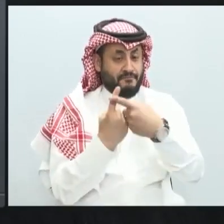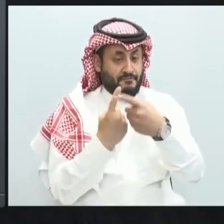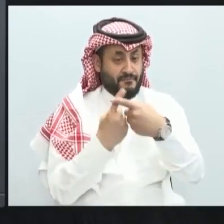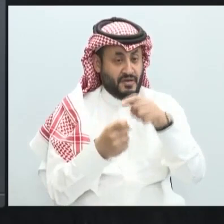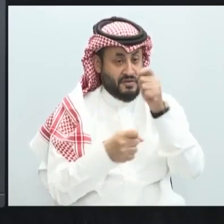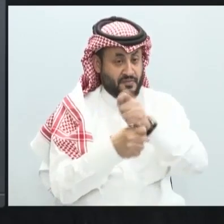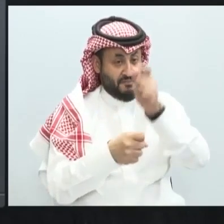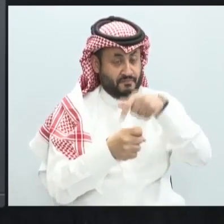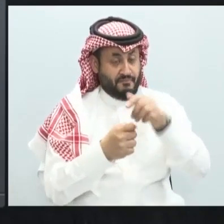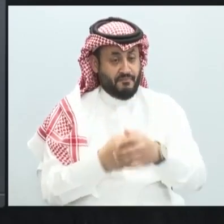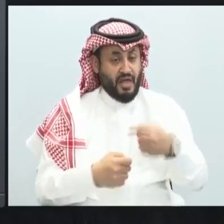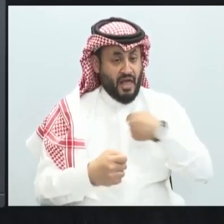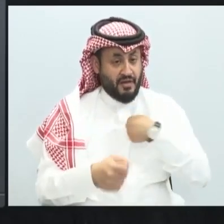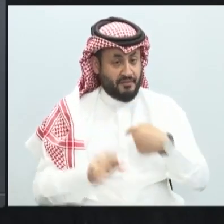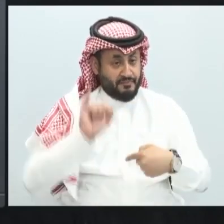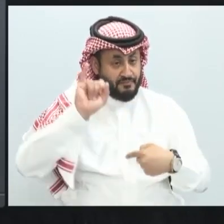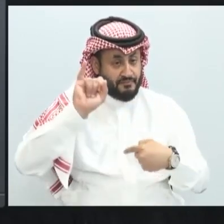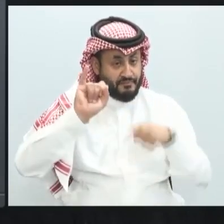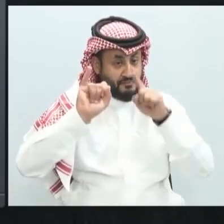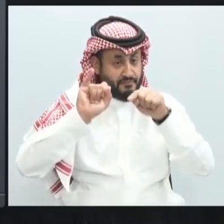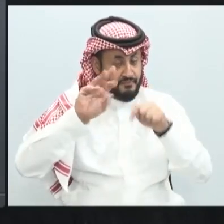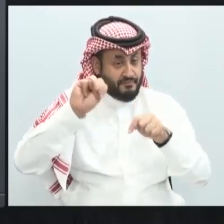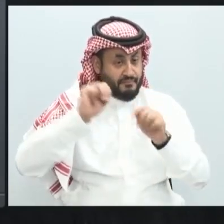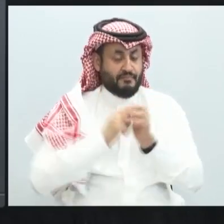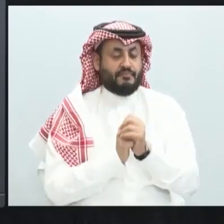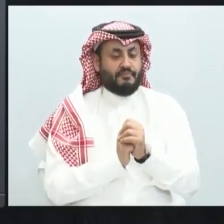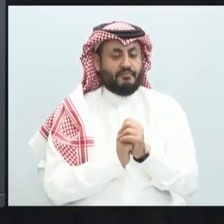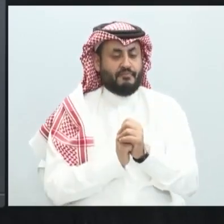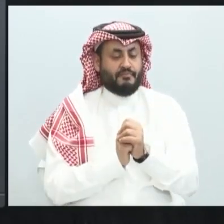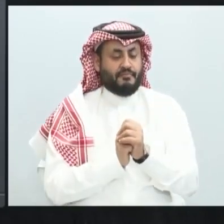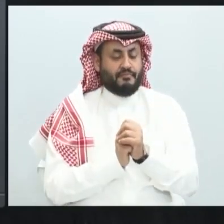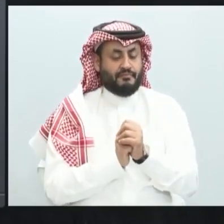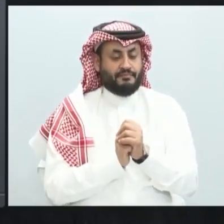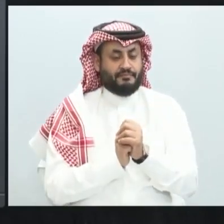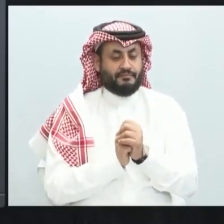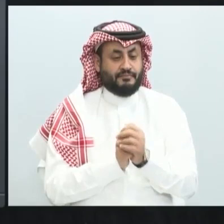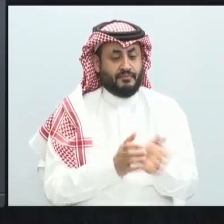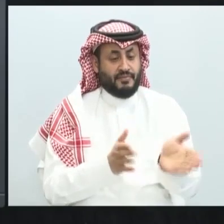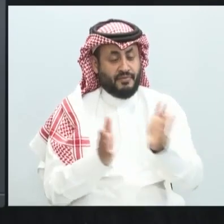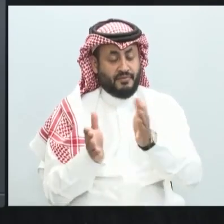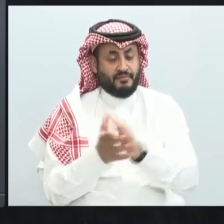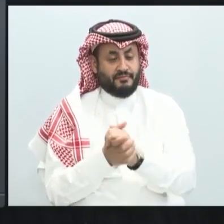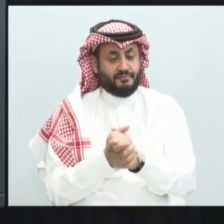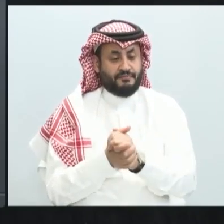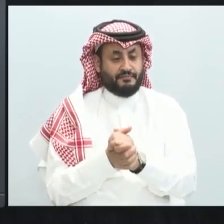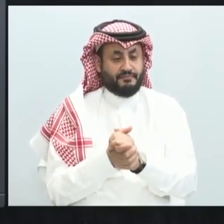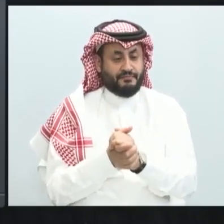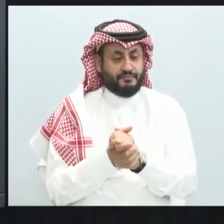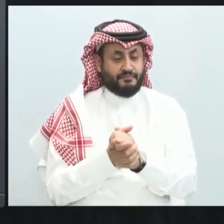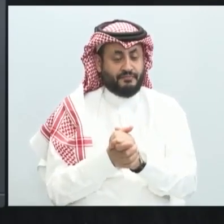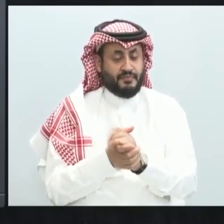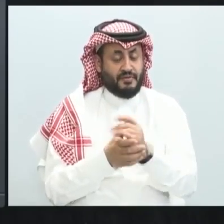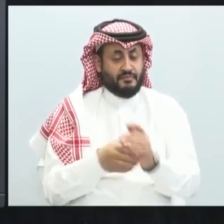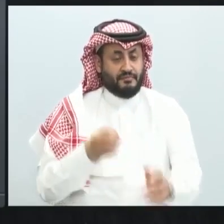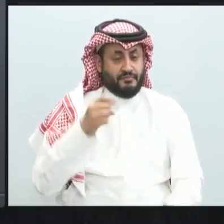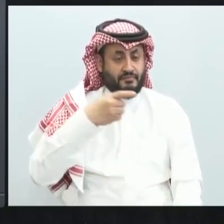subject pronoun. I am. I'm talking here about myself. I am. And after this, we